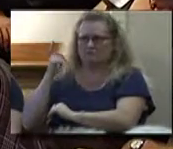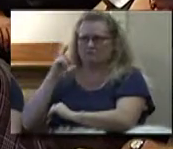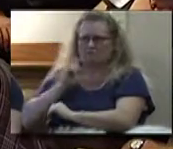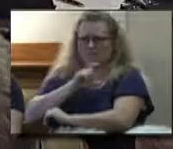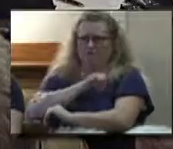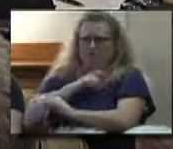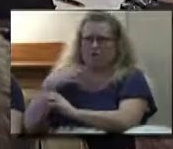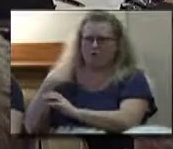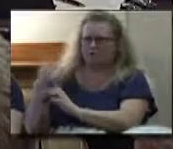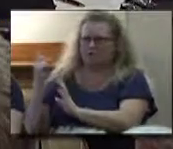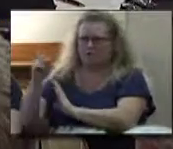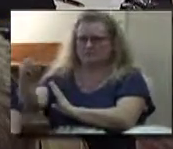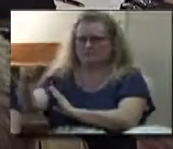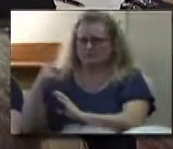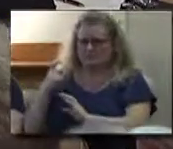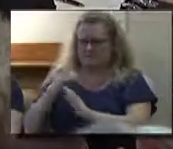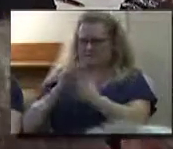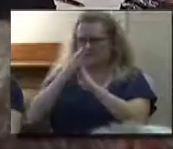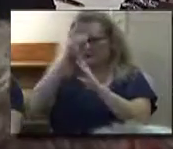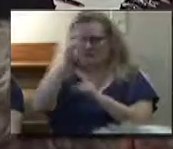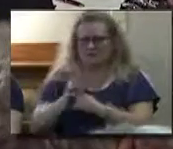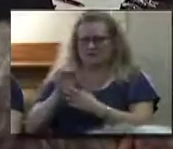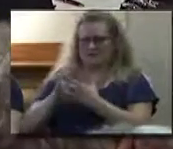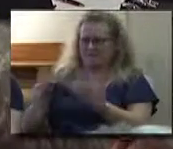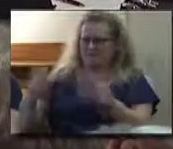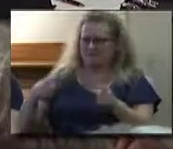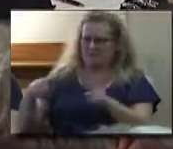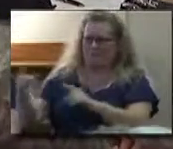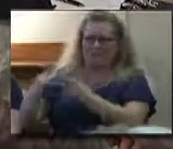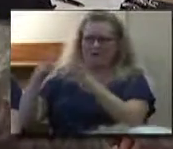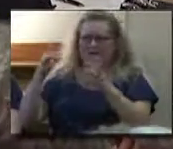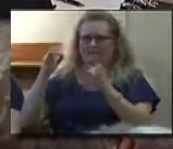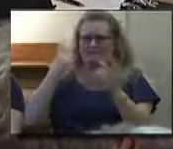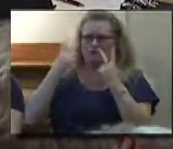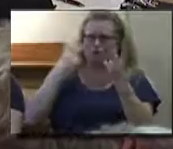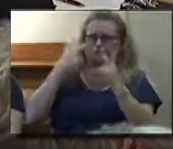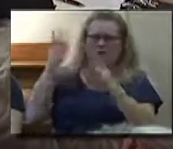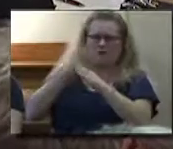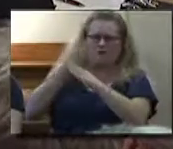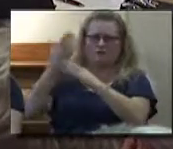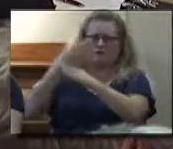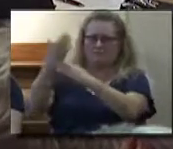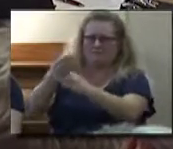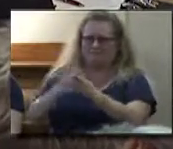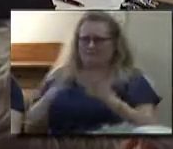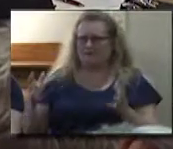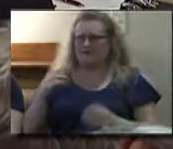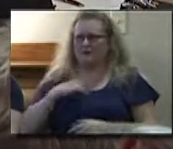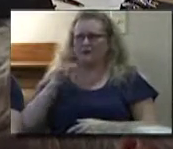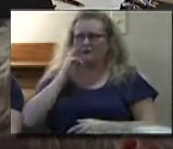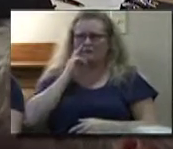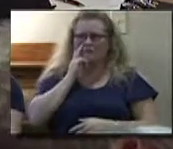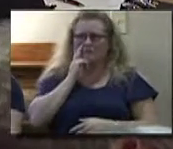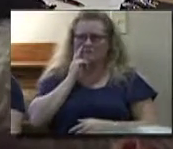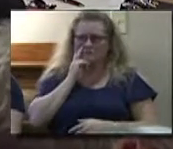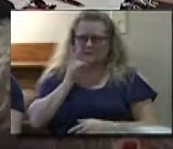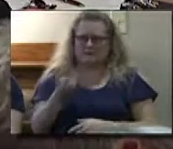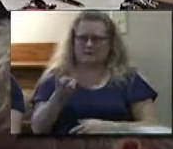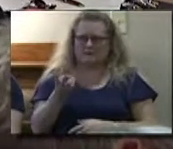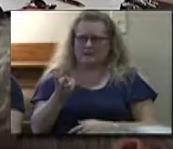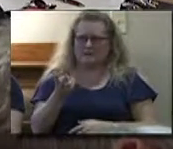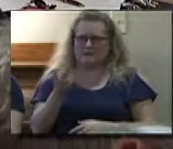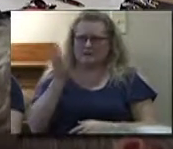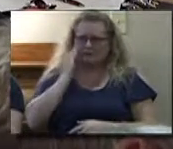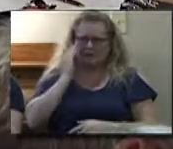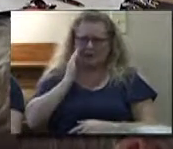of rigmarole. There's a lot of interruption visually. And I'll see an inmate. I know that